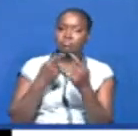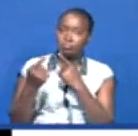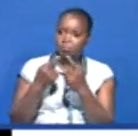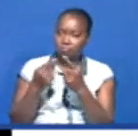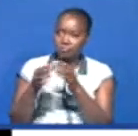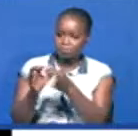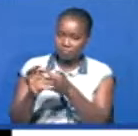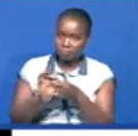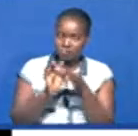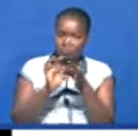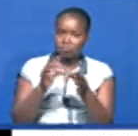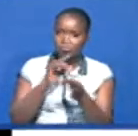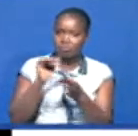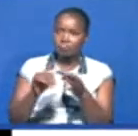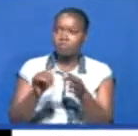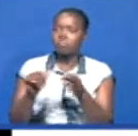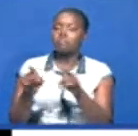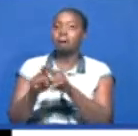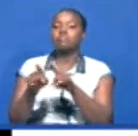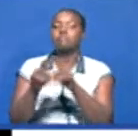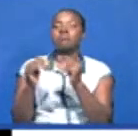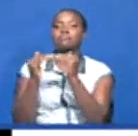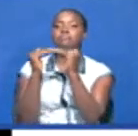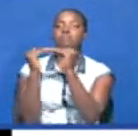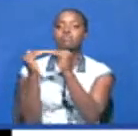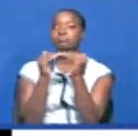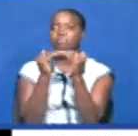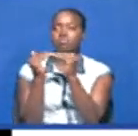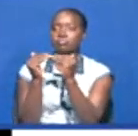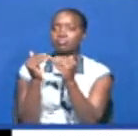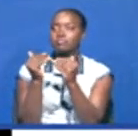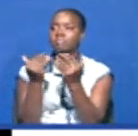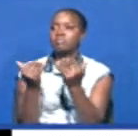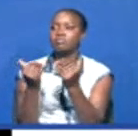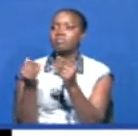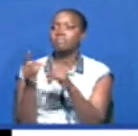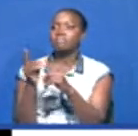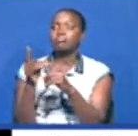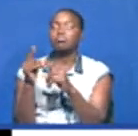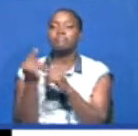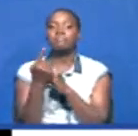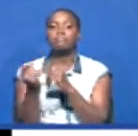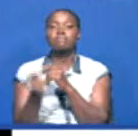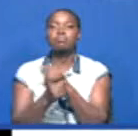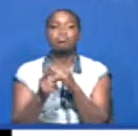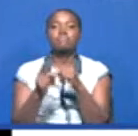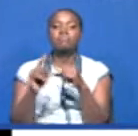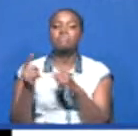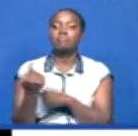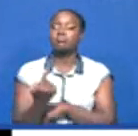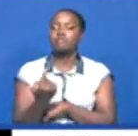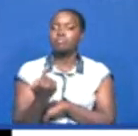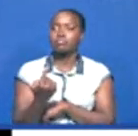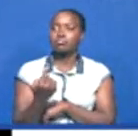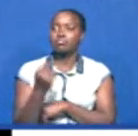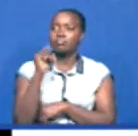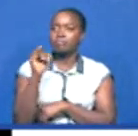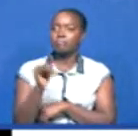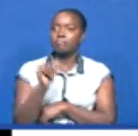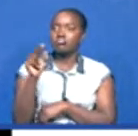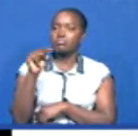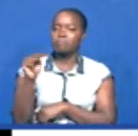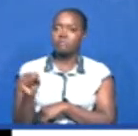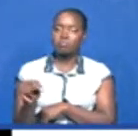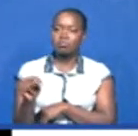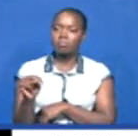collaborate, so that we get on the same page. So we are saying by 1st of January is when now recordation must